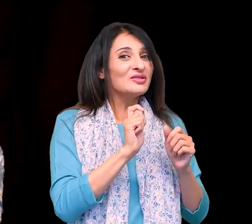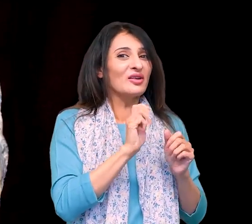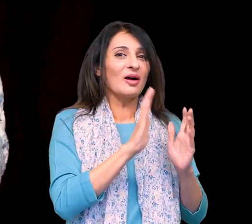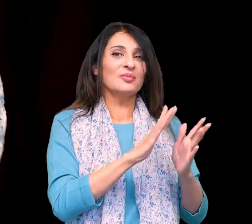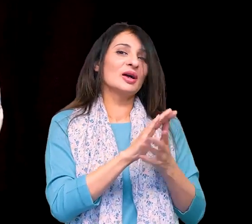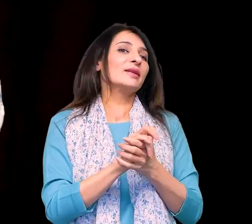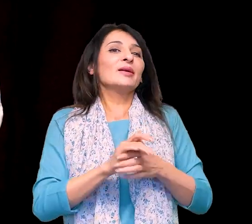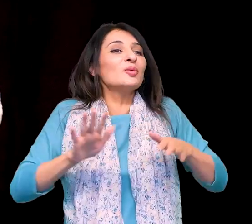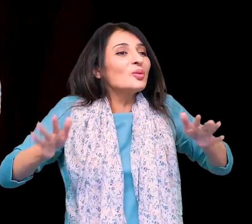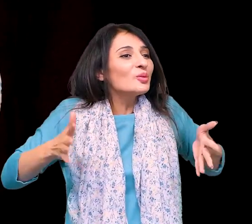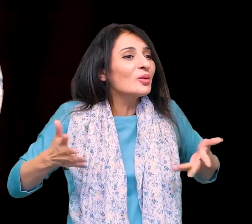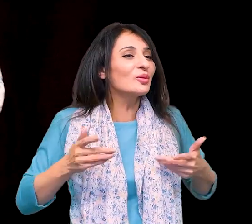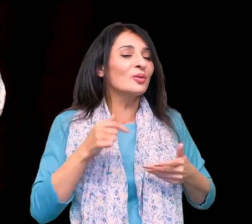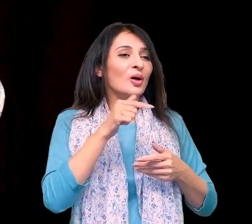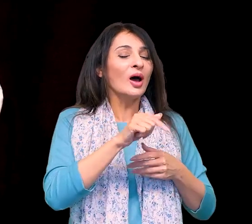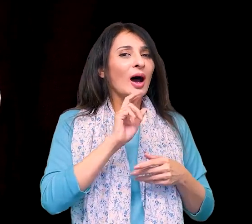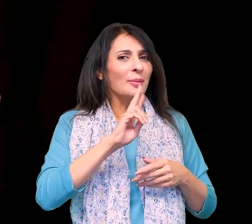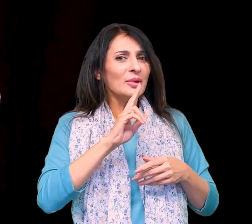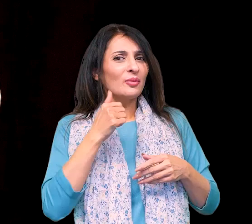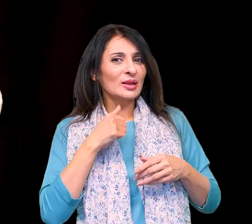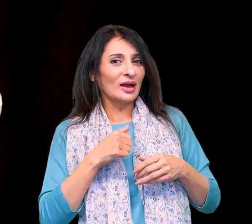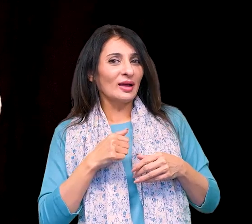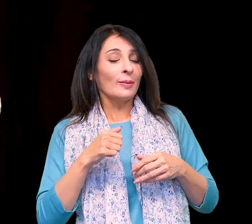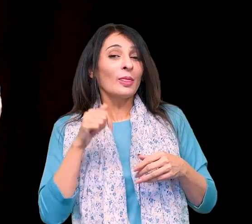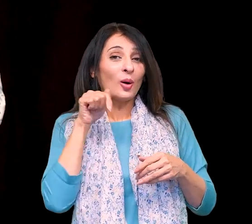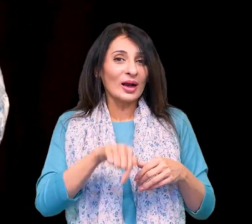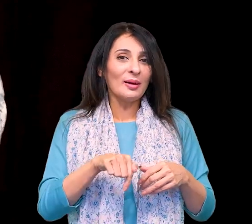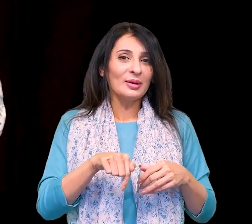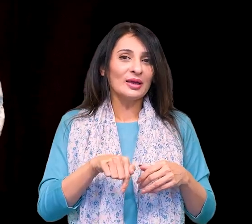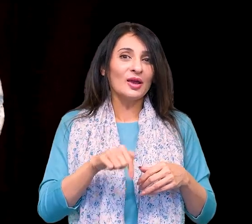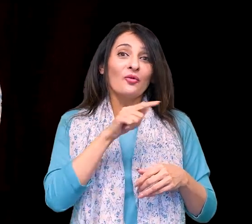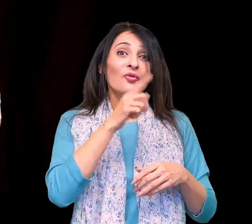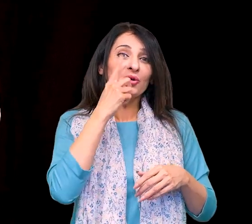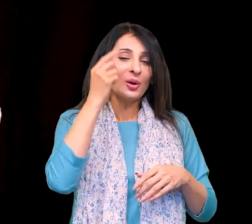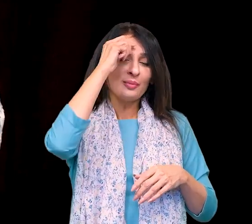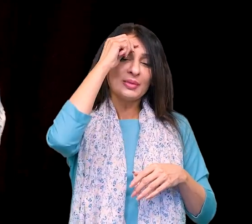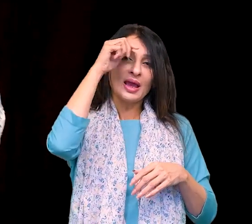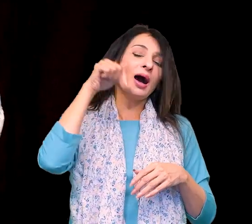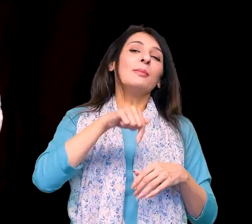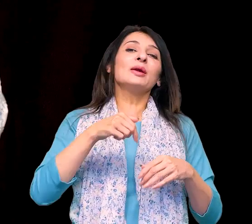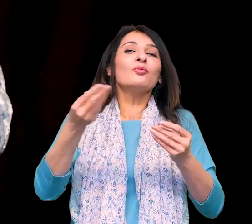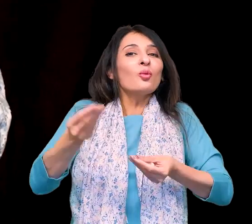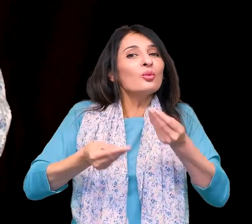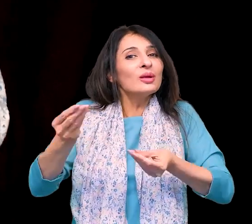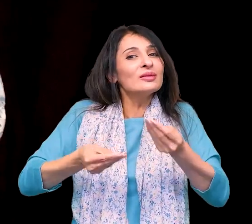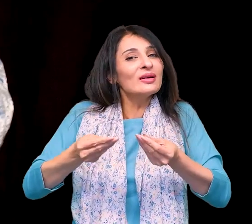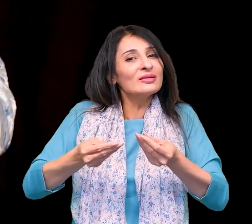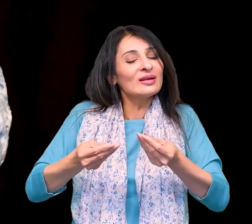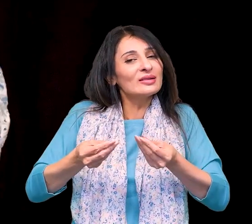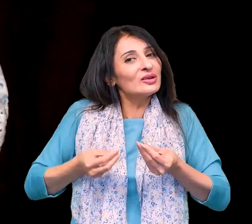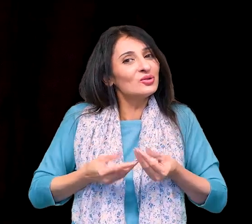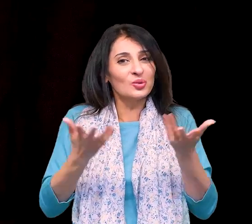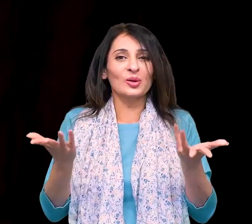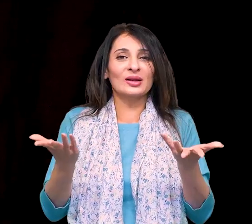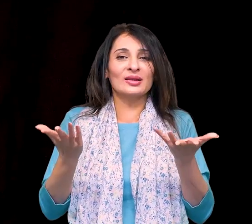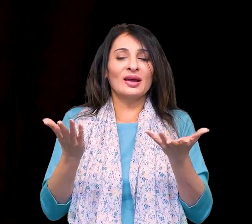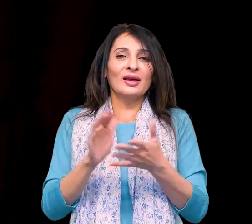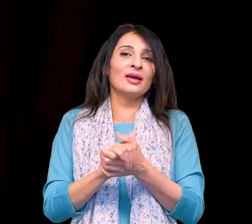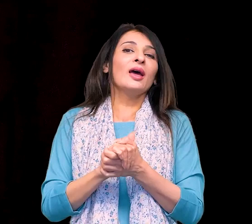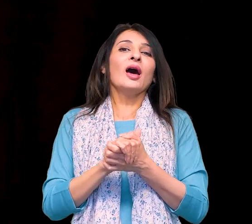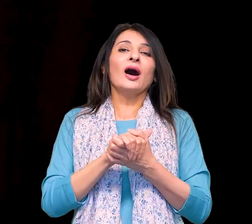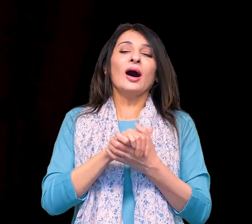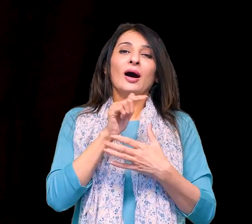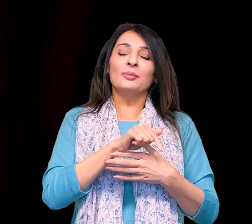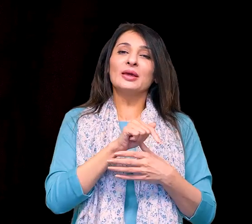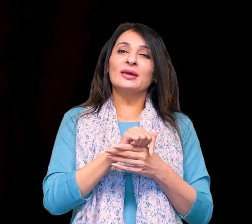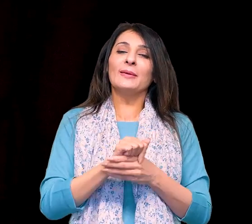And when she began writing on Scaryammi, a lot of ammis responded with words of encouragement and inspiration and motivation. And